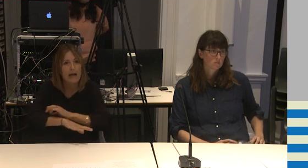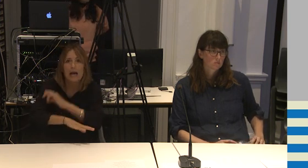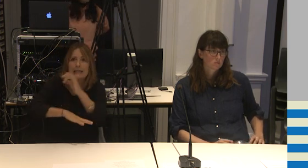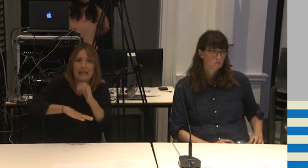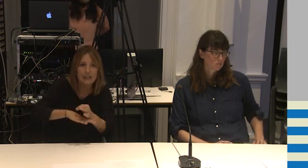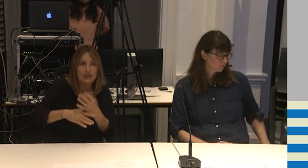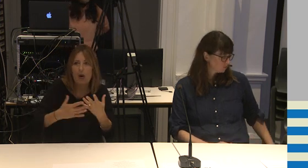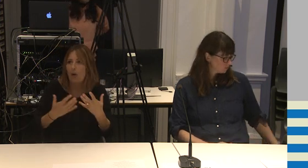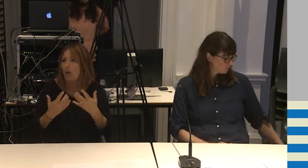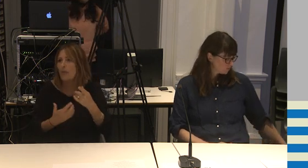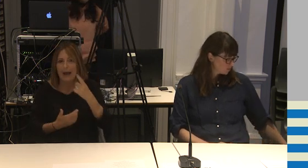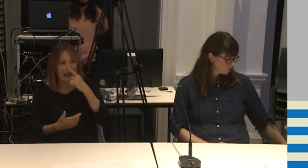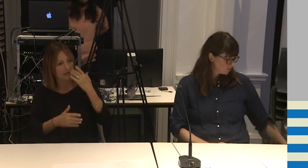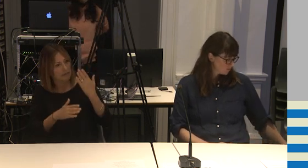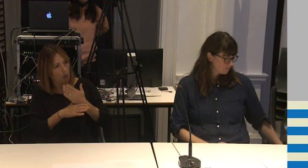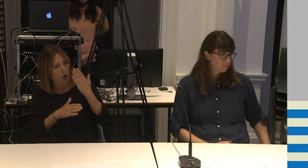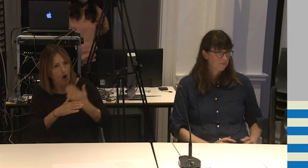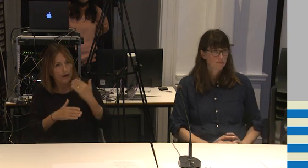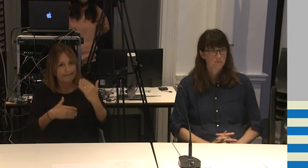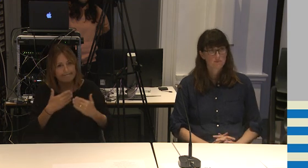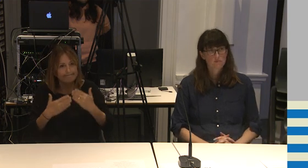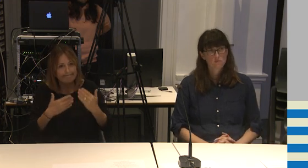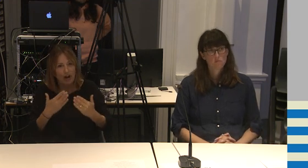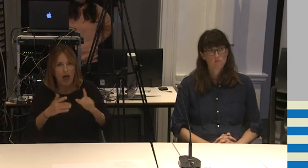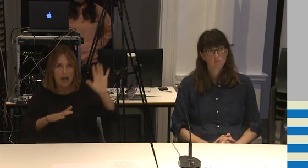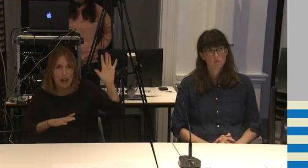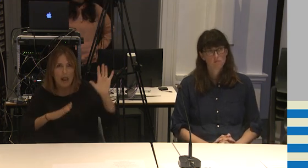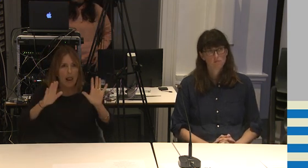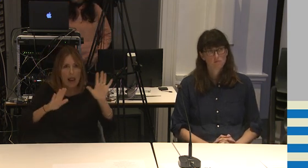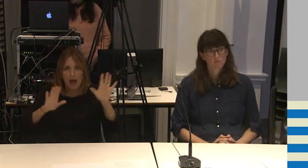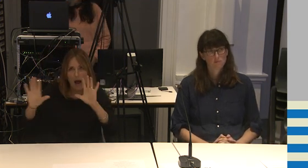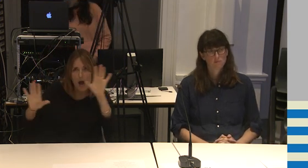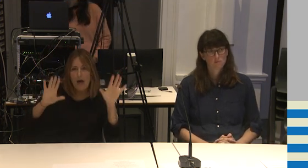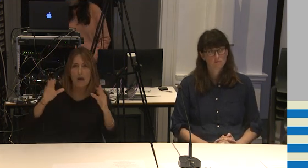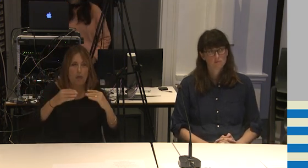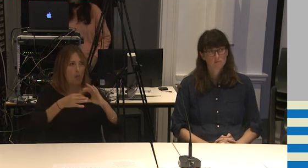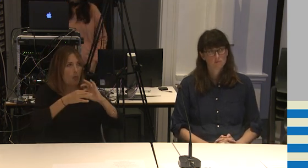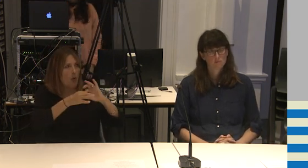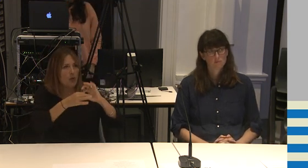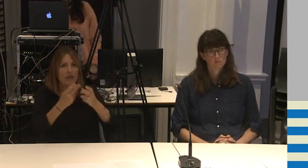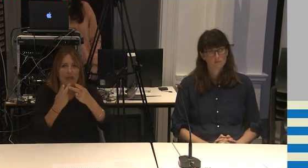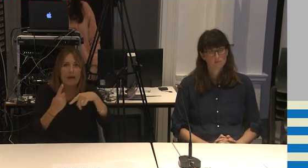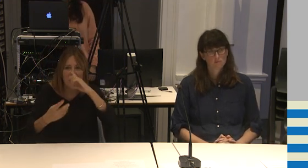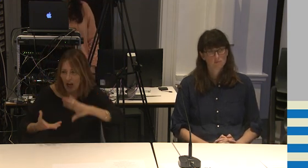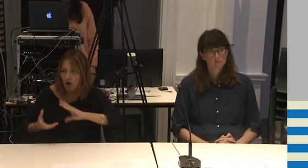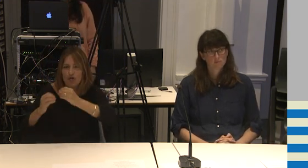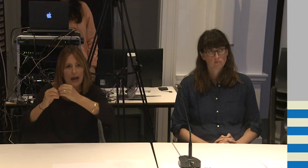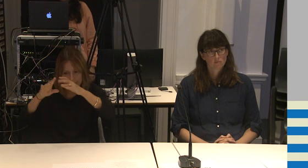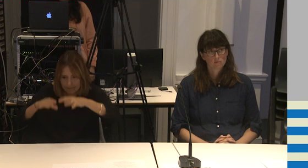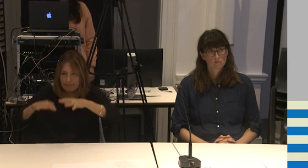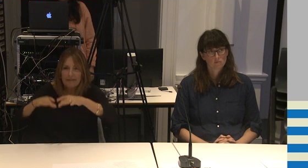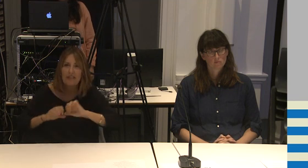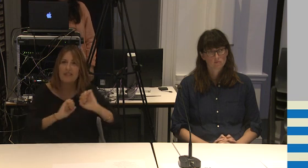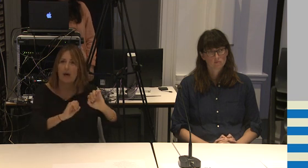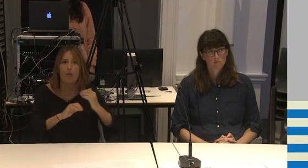get by being quite gestural with their work and working with other people who can then create their work, which